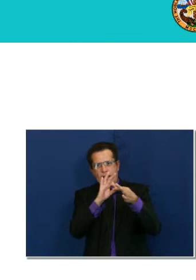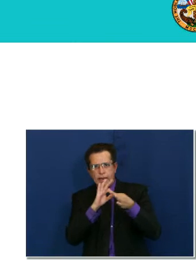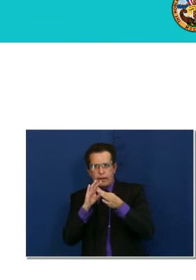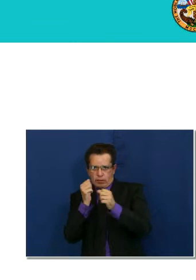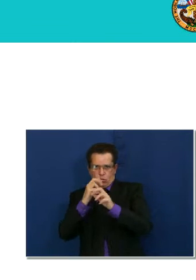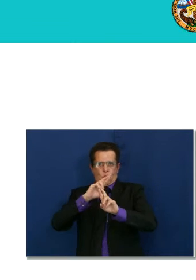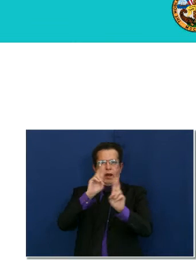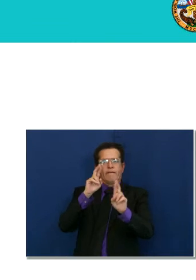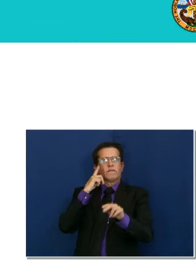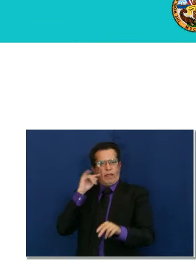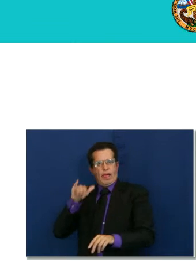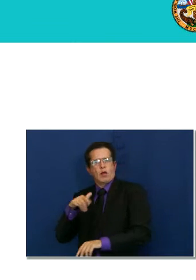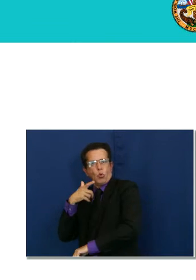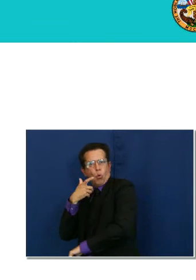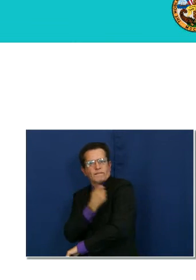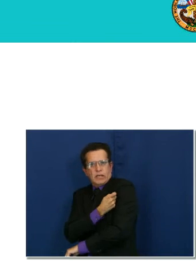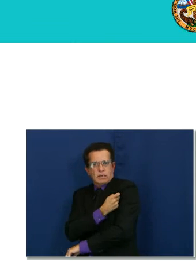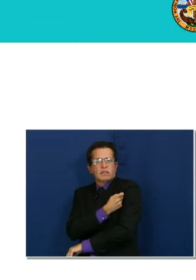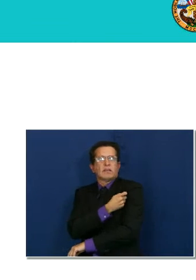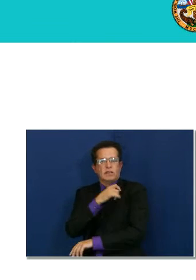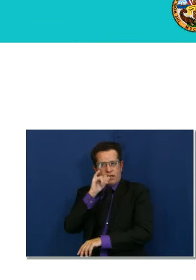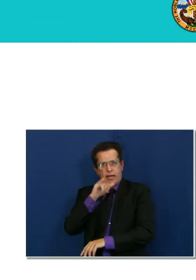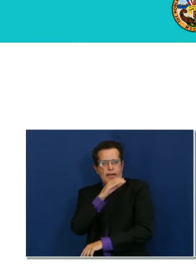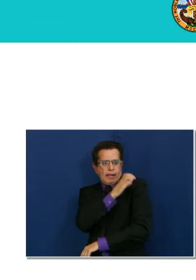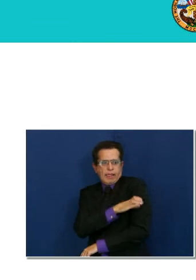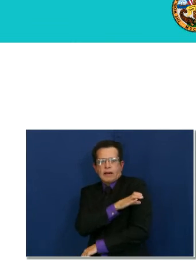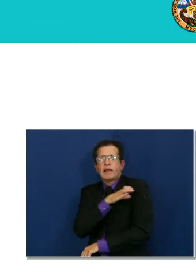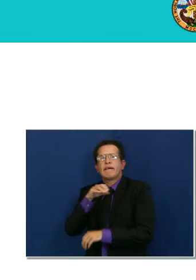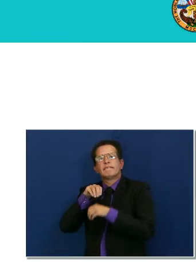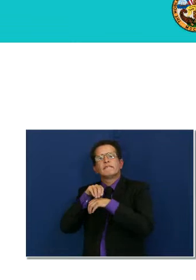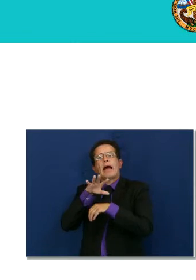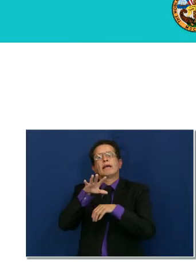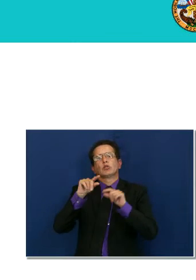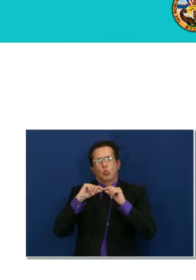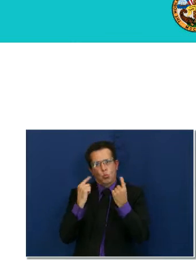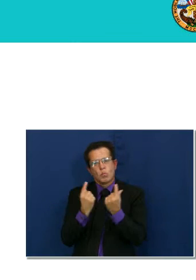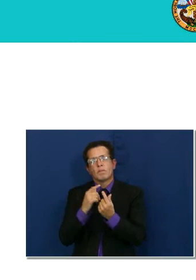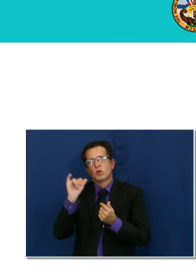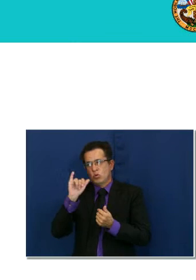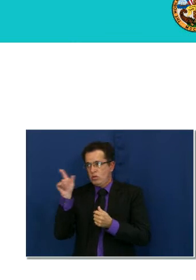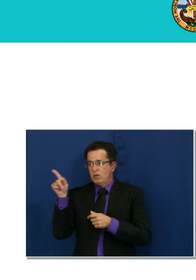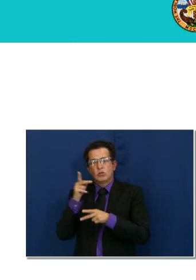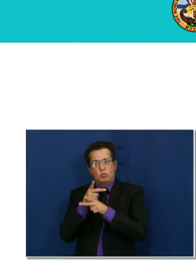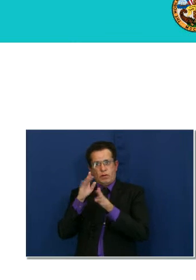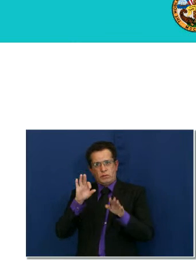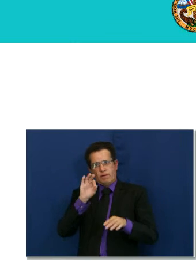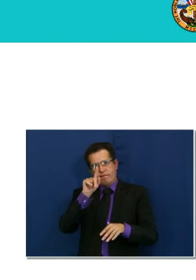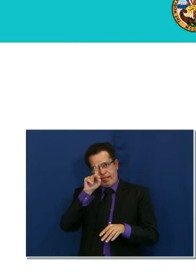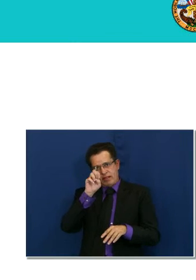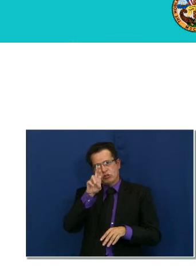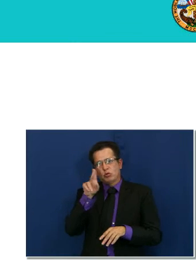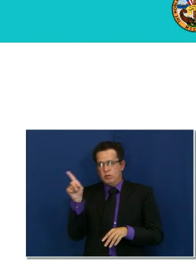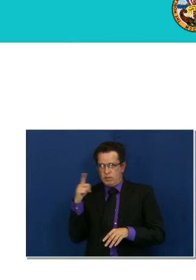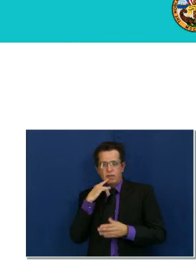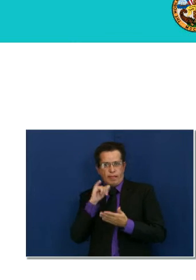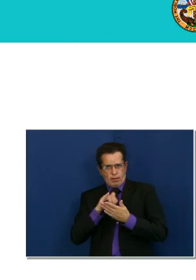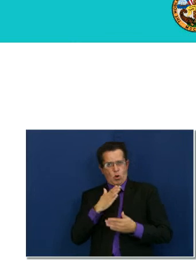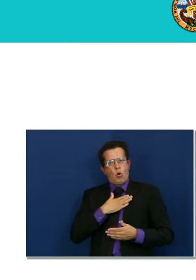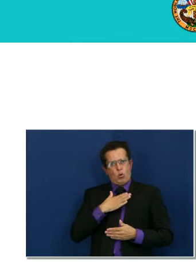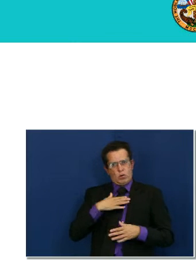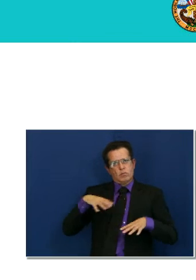COVID-19 vaccine clinical advisory group that Supervisor Fletcher has already discussed. That's our